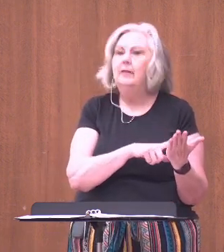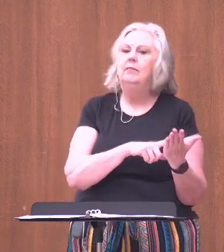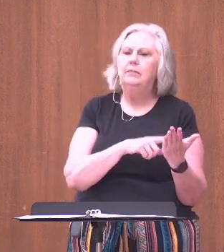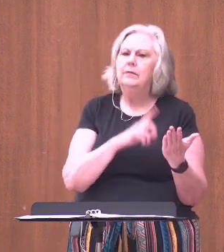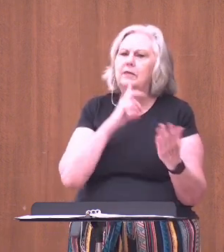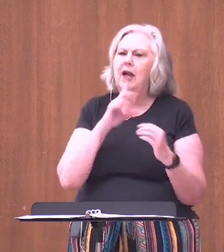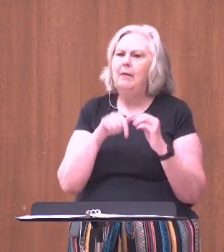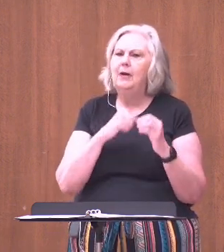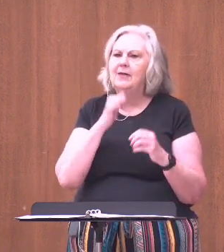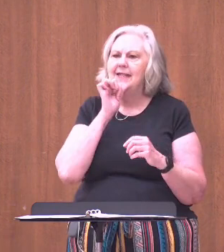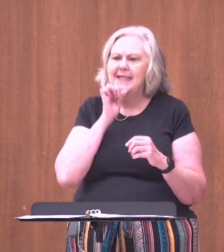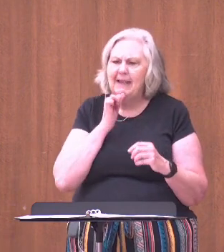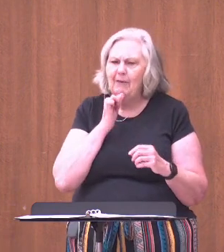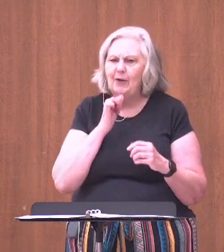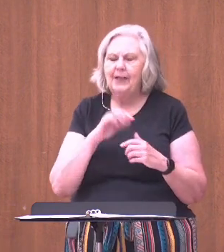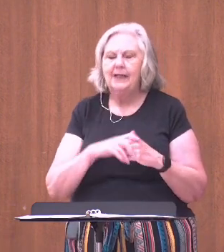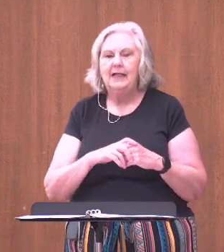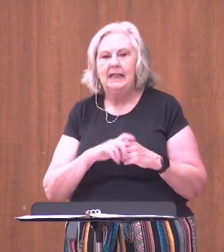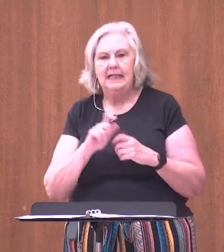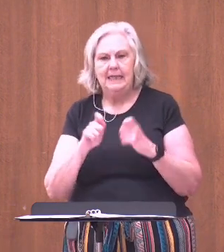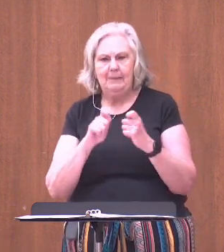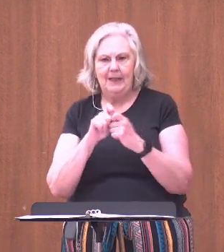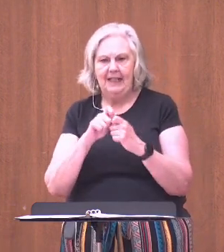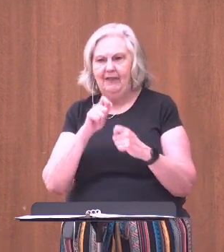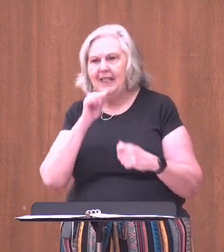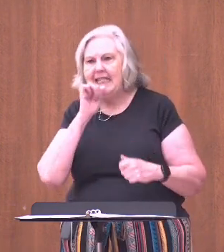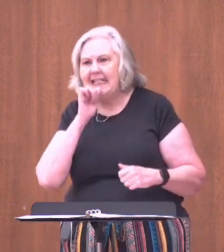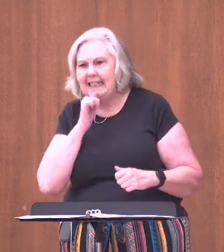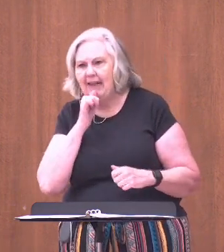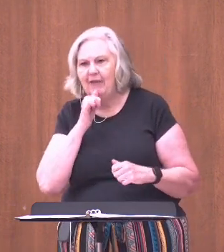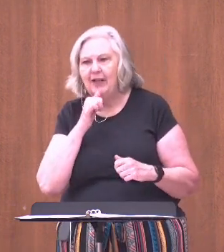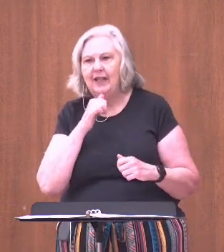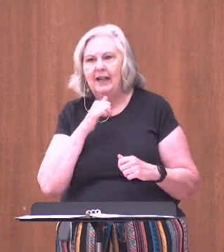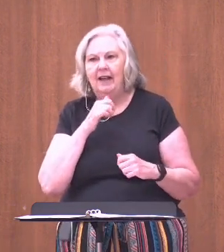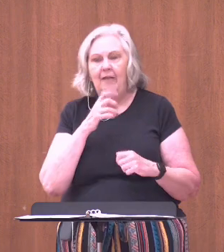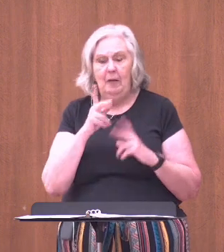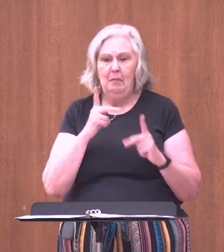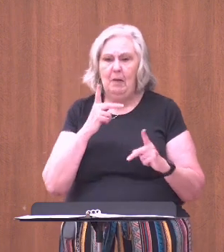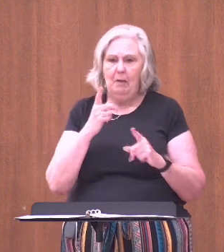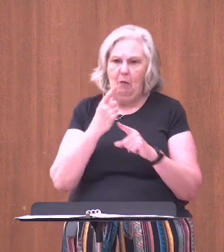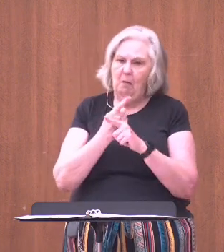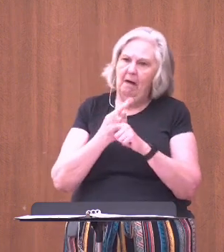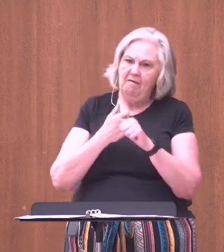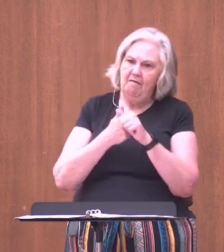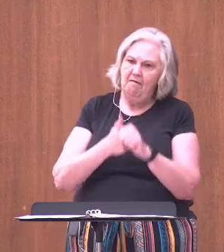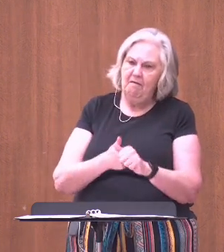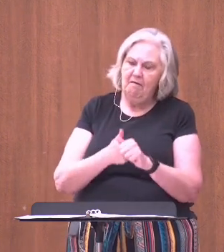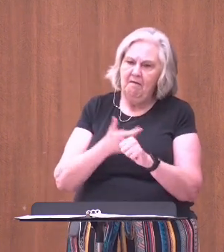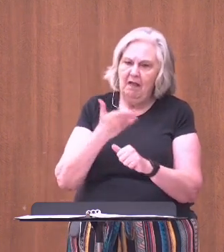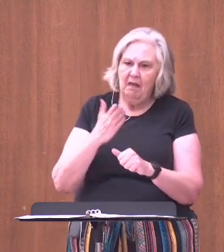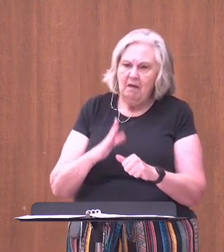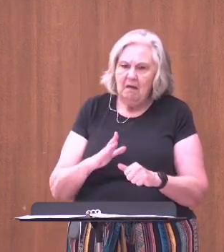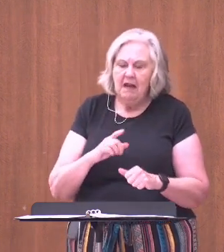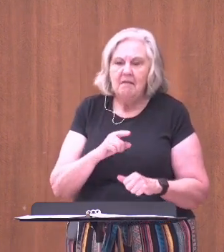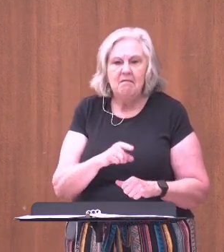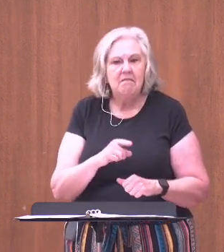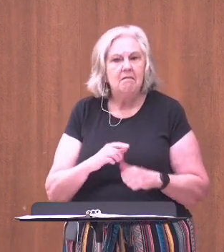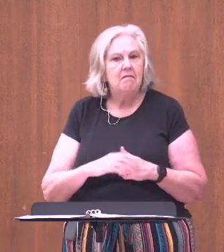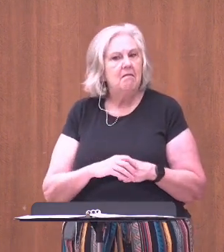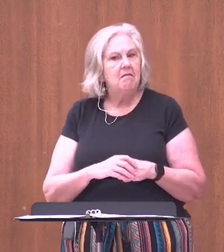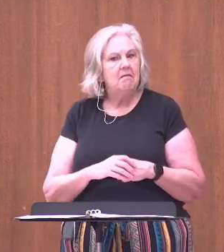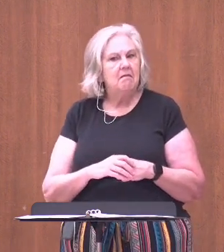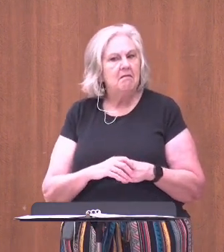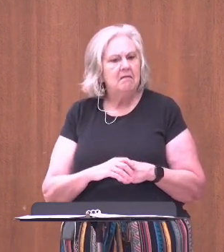suffering, but specifically the suffering of the righteous, the suffering of those who do not seem